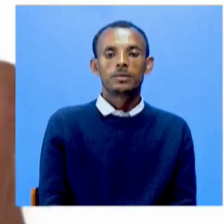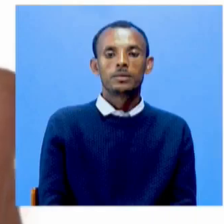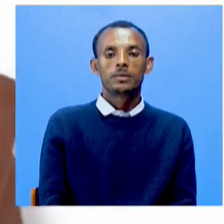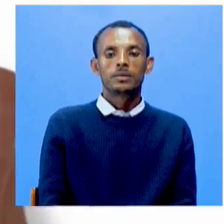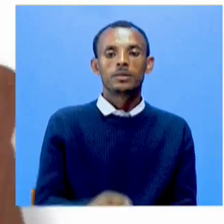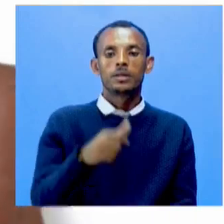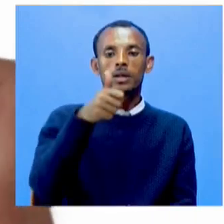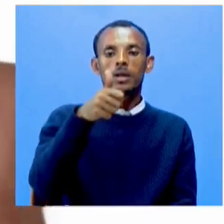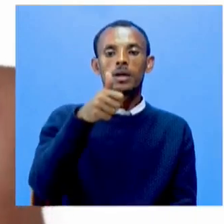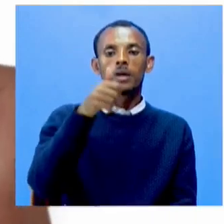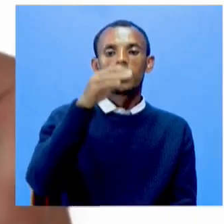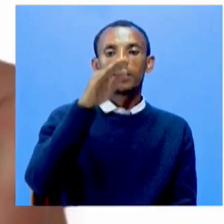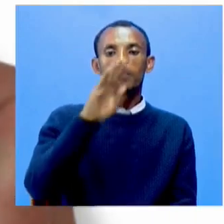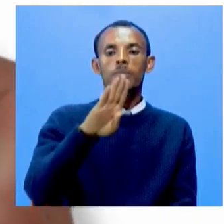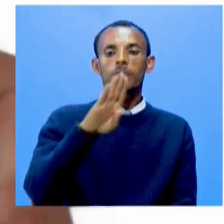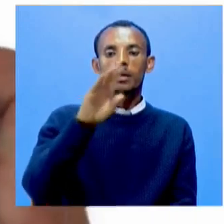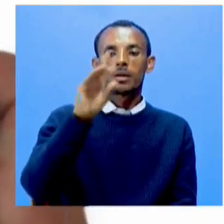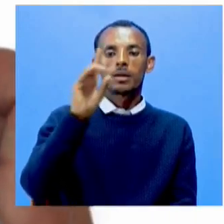ABD